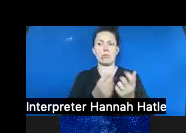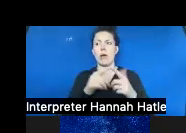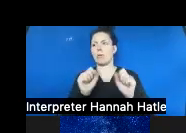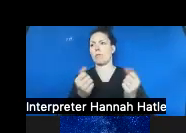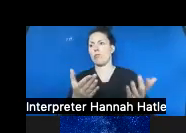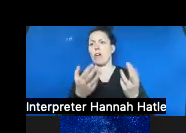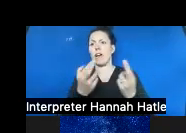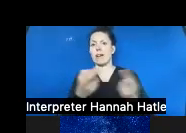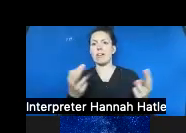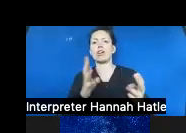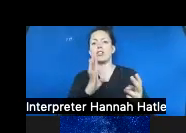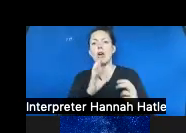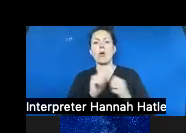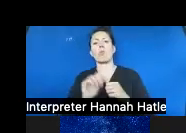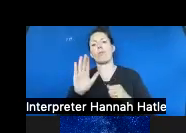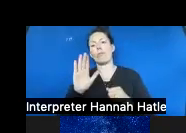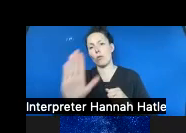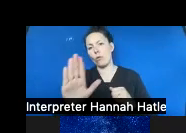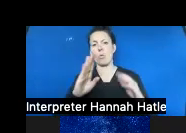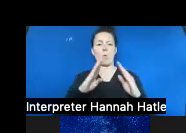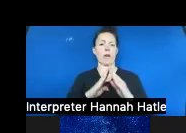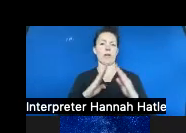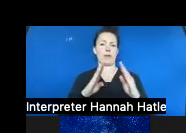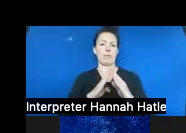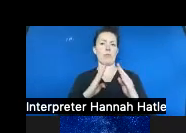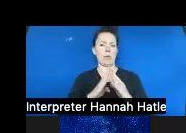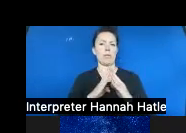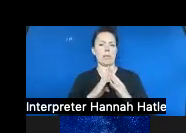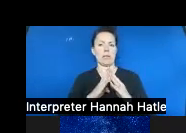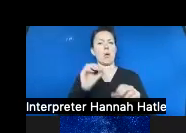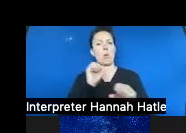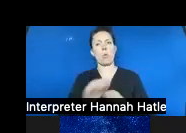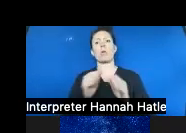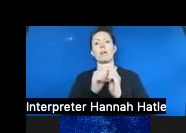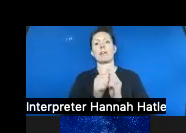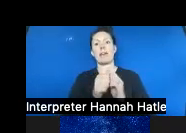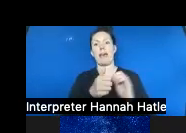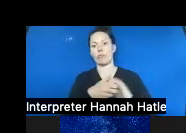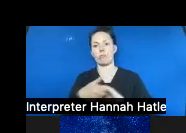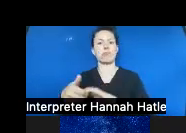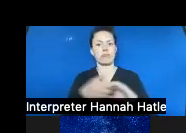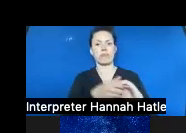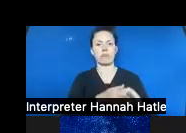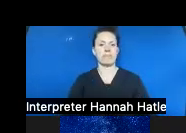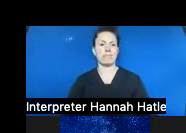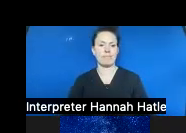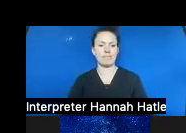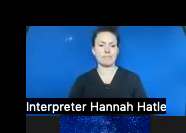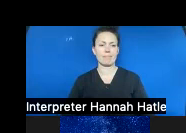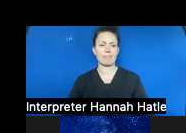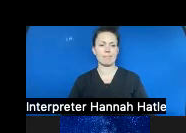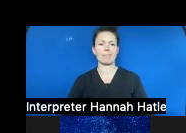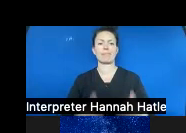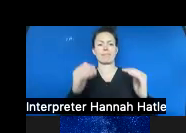It's a community, they know more than we do. They're in it. It's grassroots. Work together in that collaboration. Actively